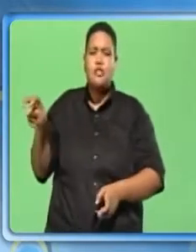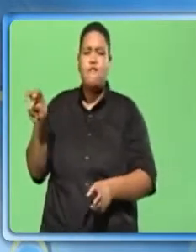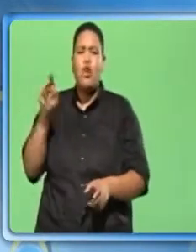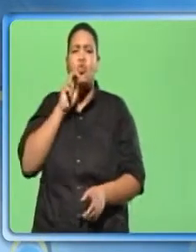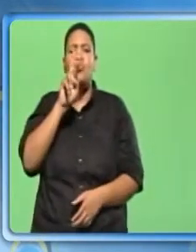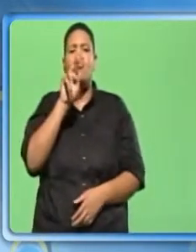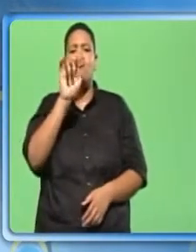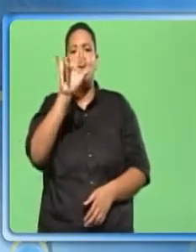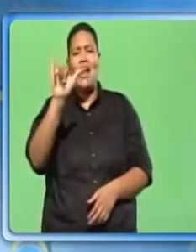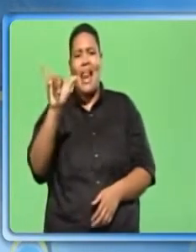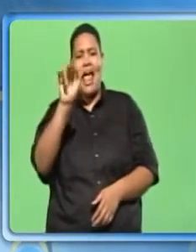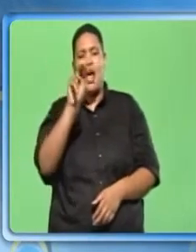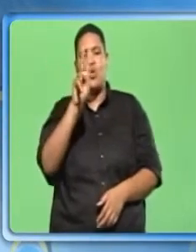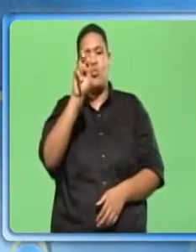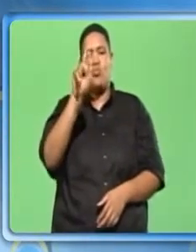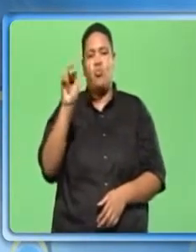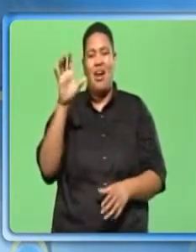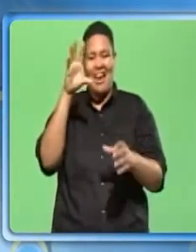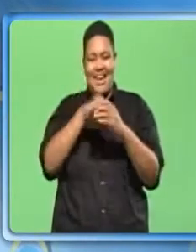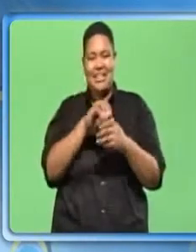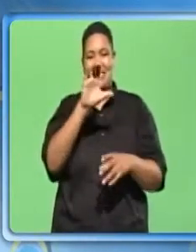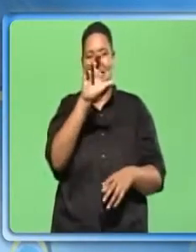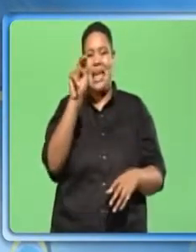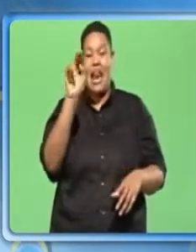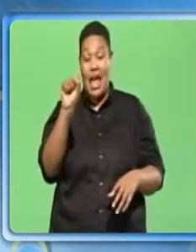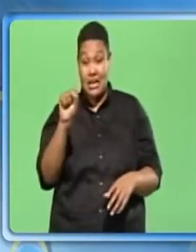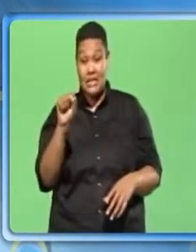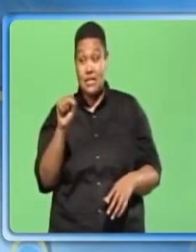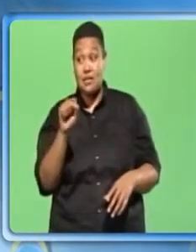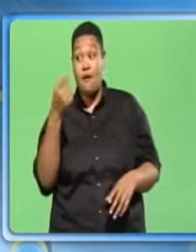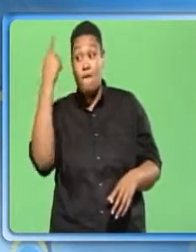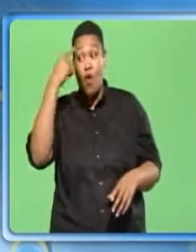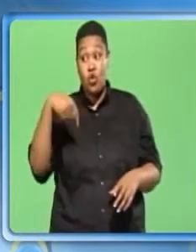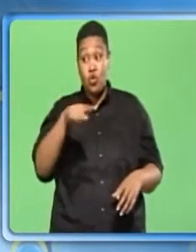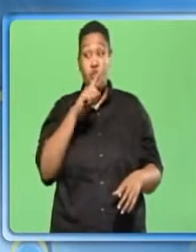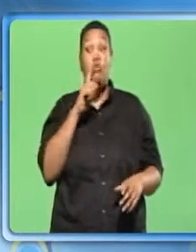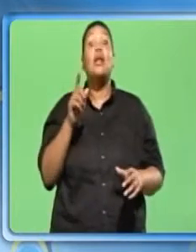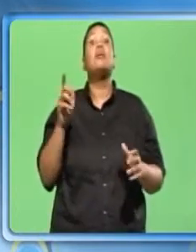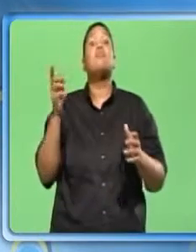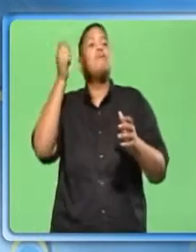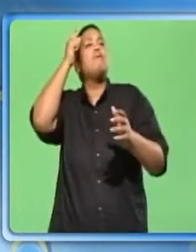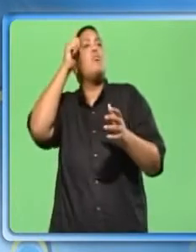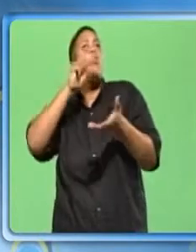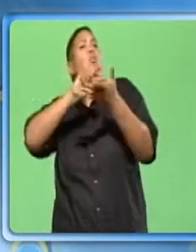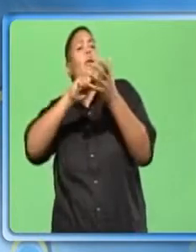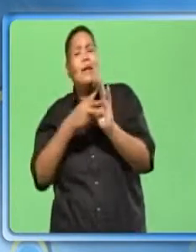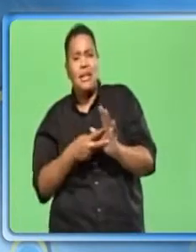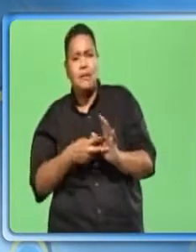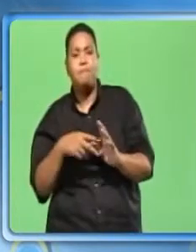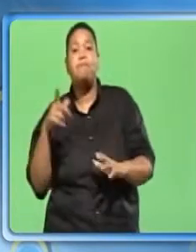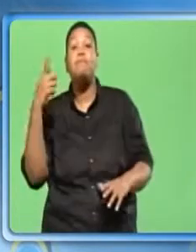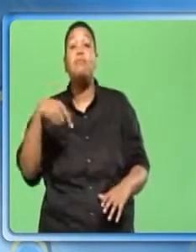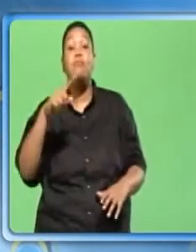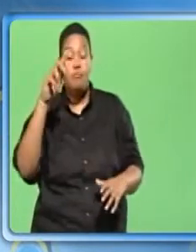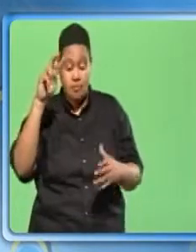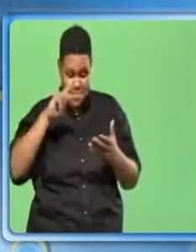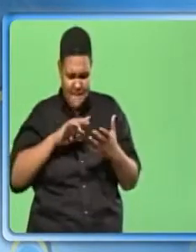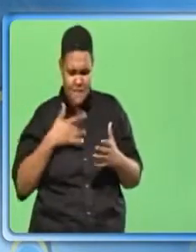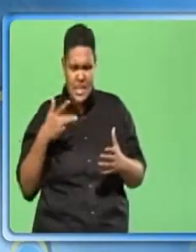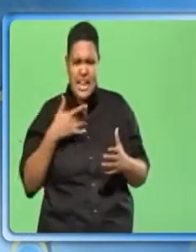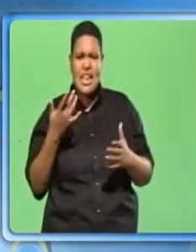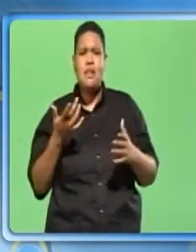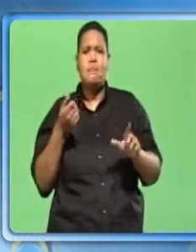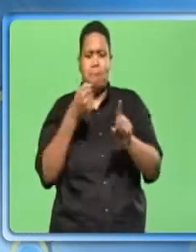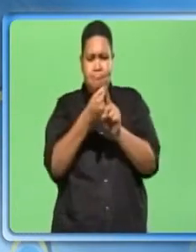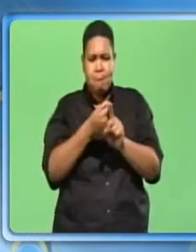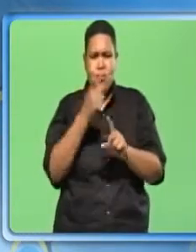relay neuron within the CNS in order for it to be interpreted. The interpreted impulses